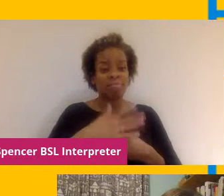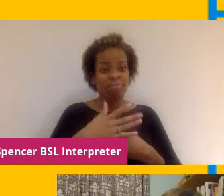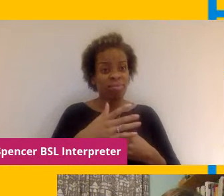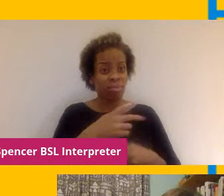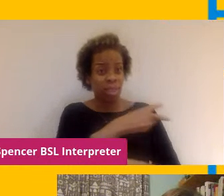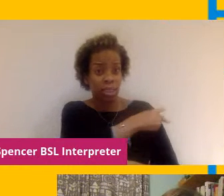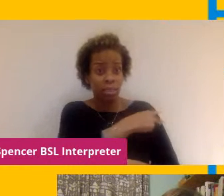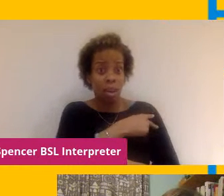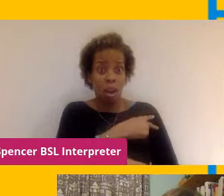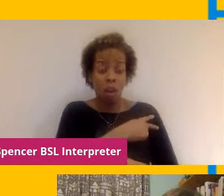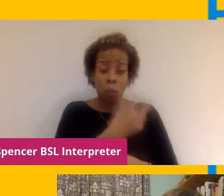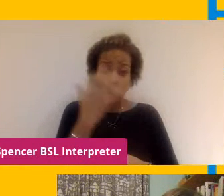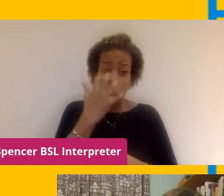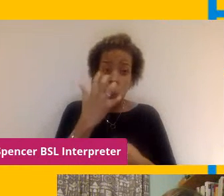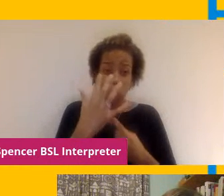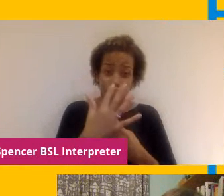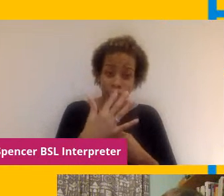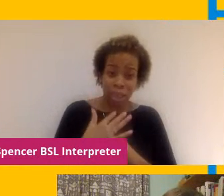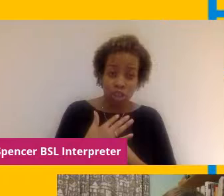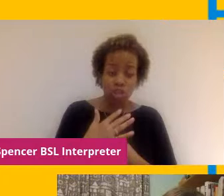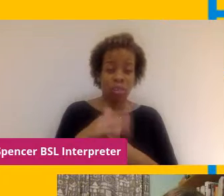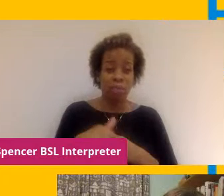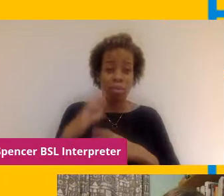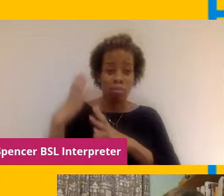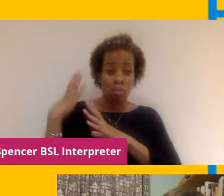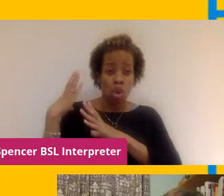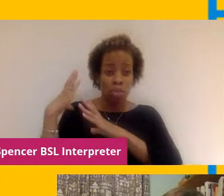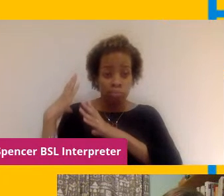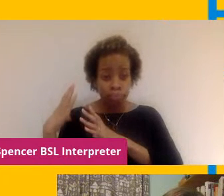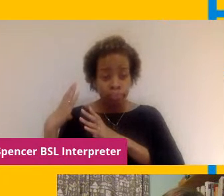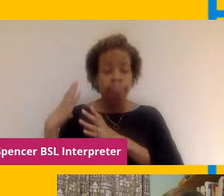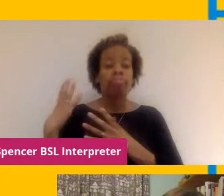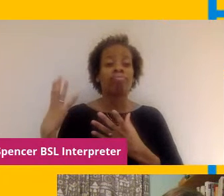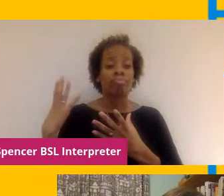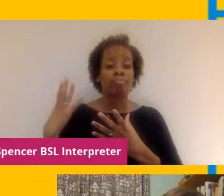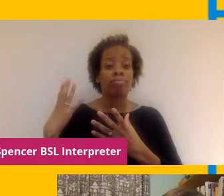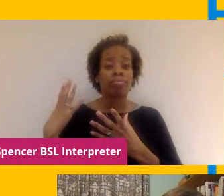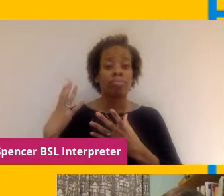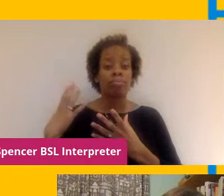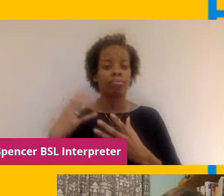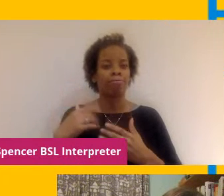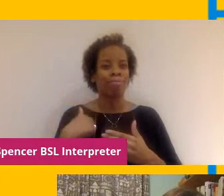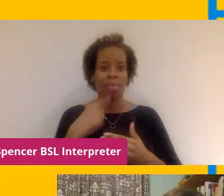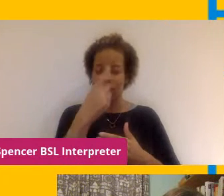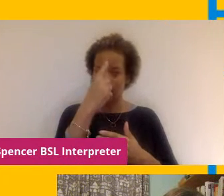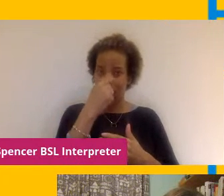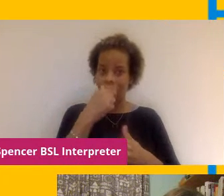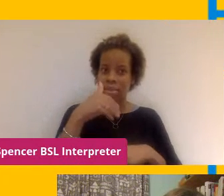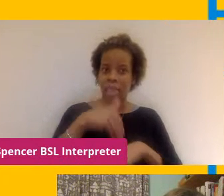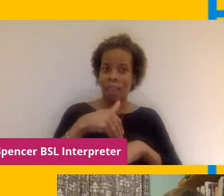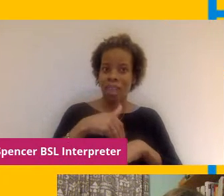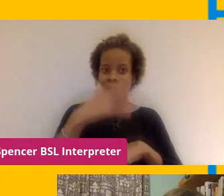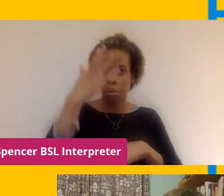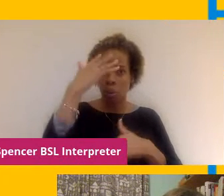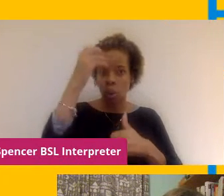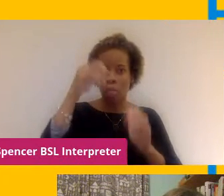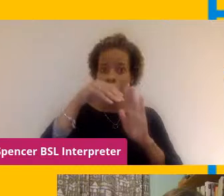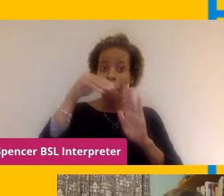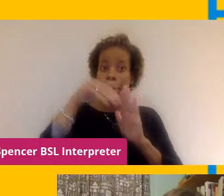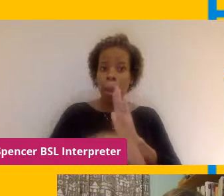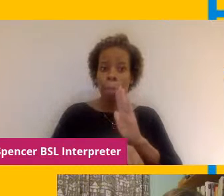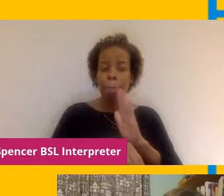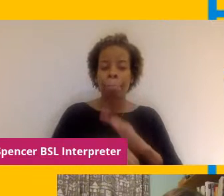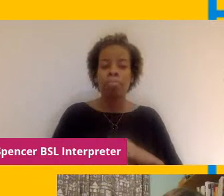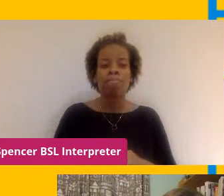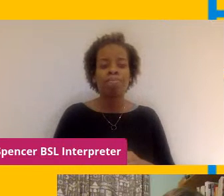under extreme pressure due to high workload, and there's a significant impact on their mental health. So if the employer's been made aware of that,